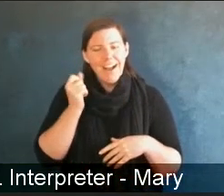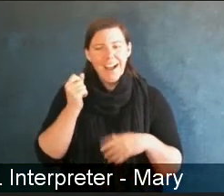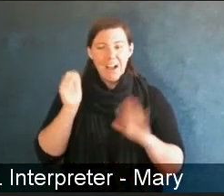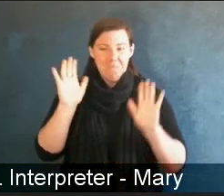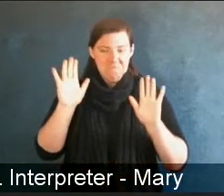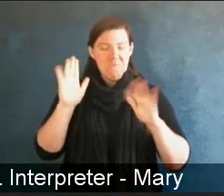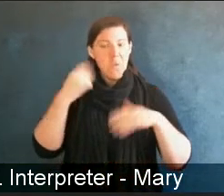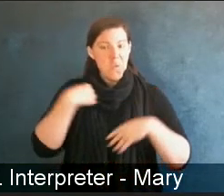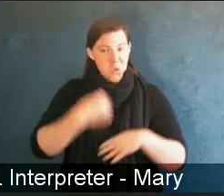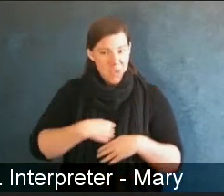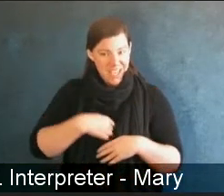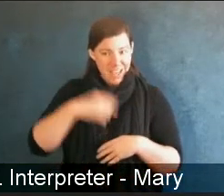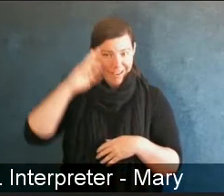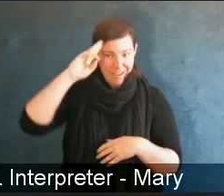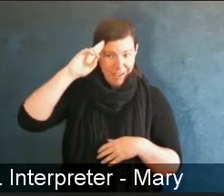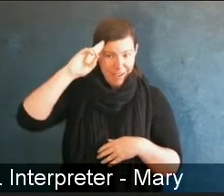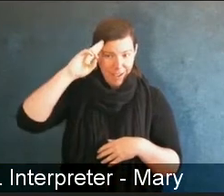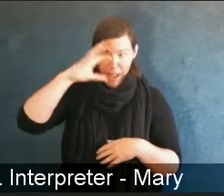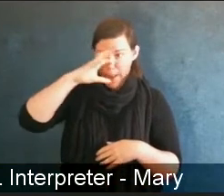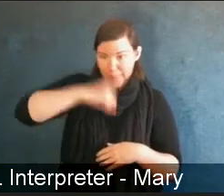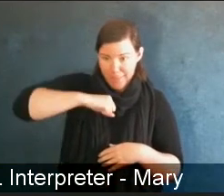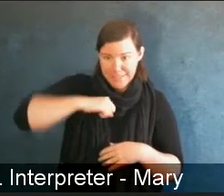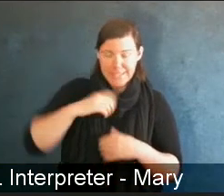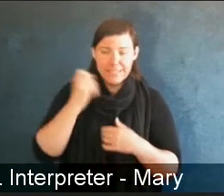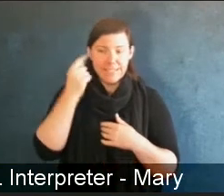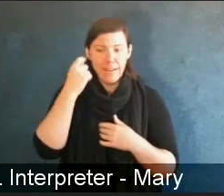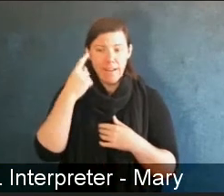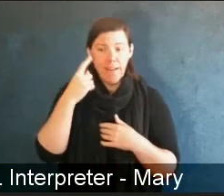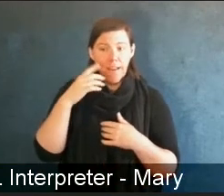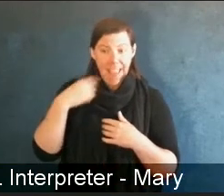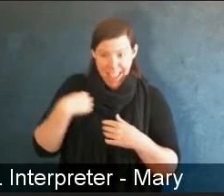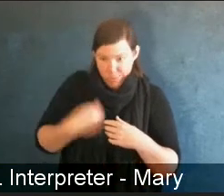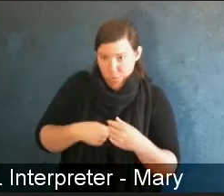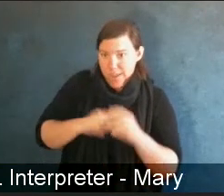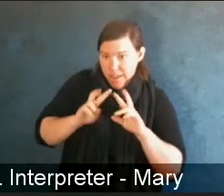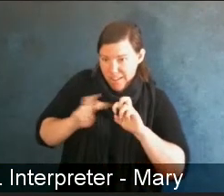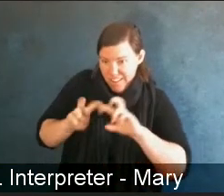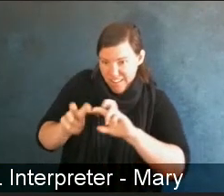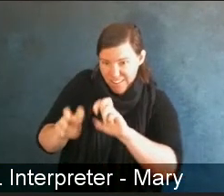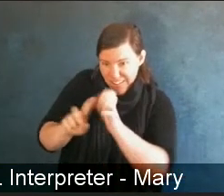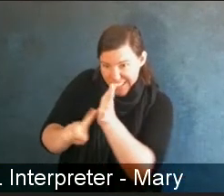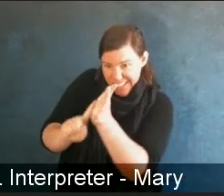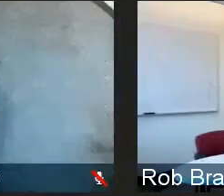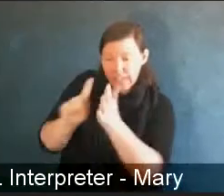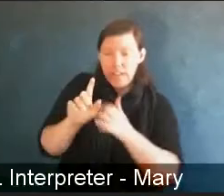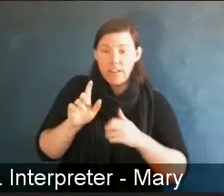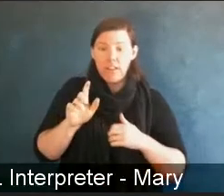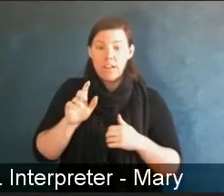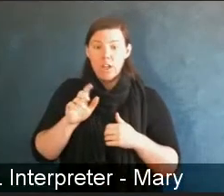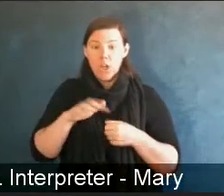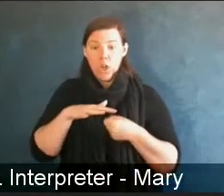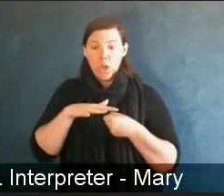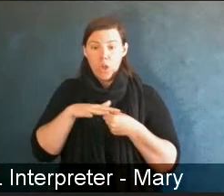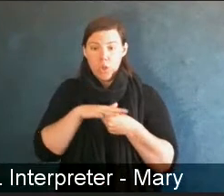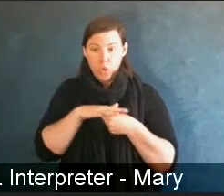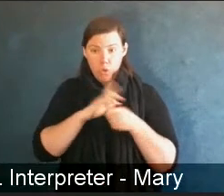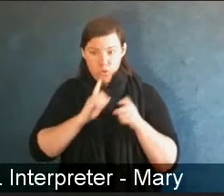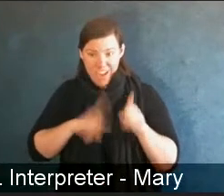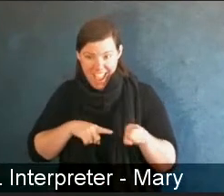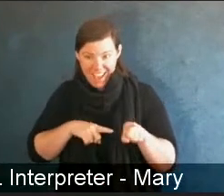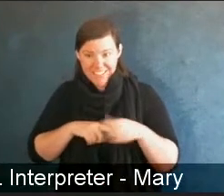we've investigated this within the HIV vaccine program, that local reactogenicity would likely correlate